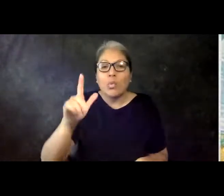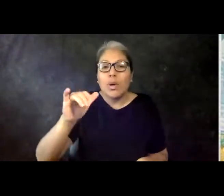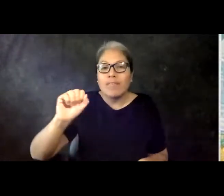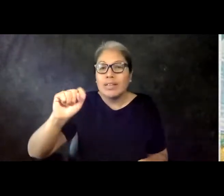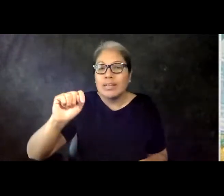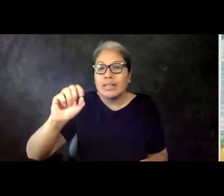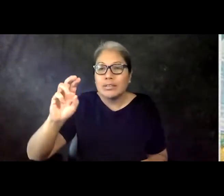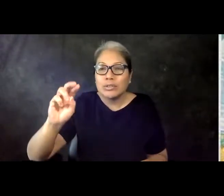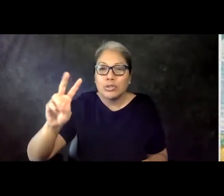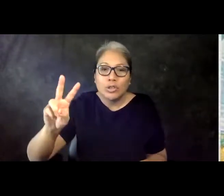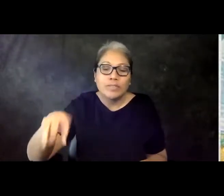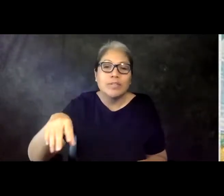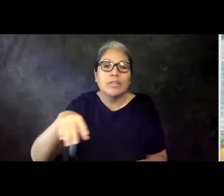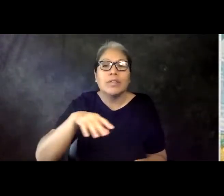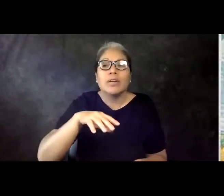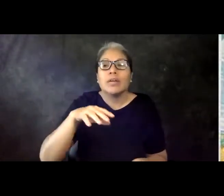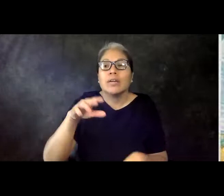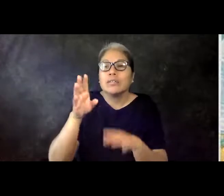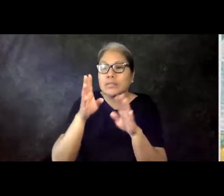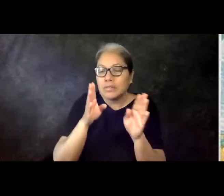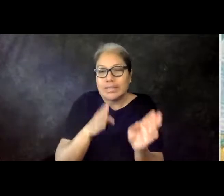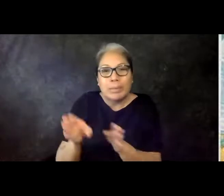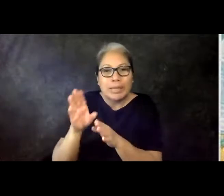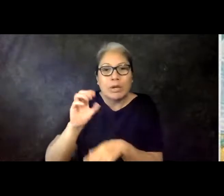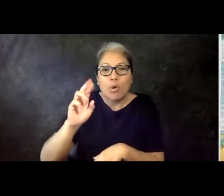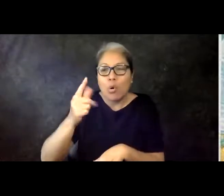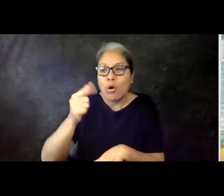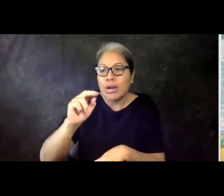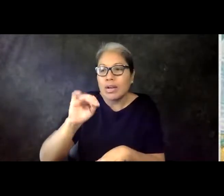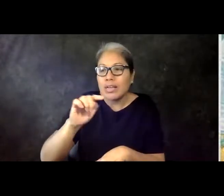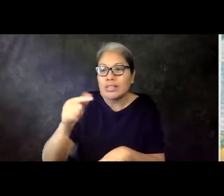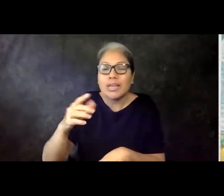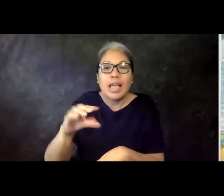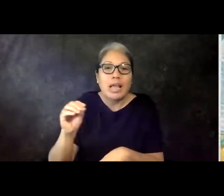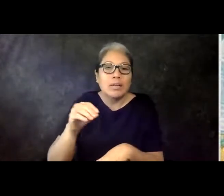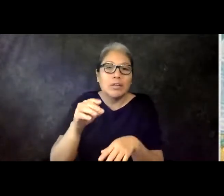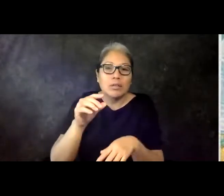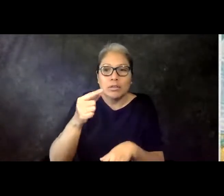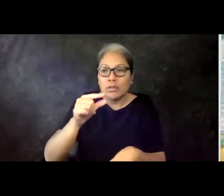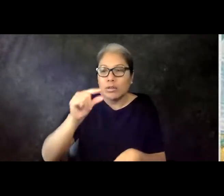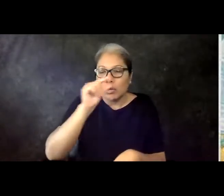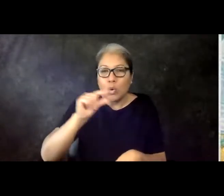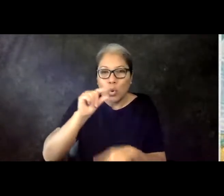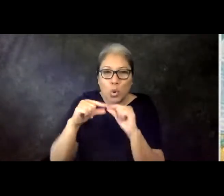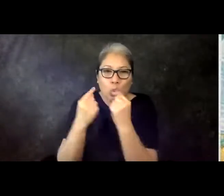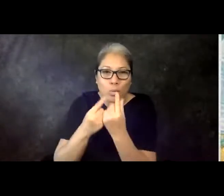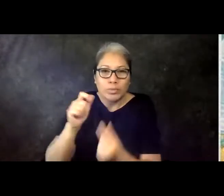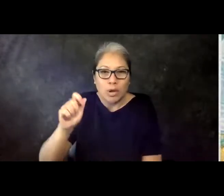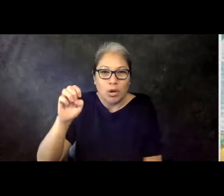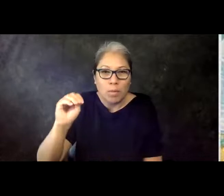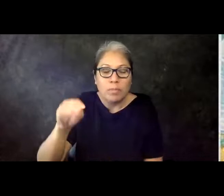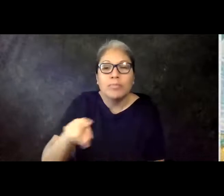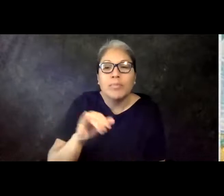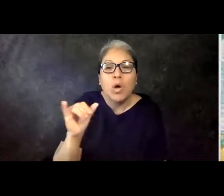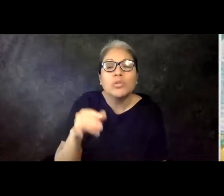Organizing at googlegroups.com, and then we're also on Facebook as Organizers Forum, just like it looks, or like